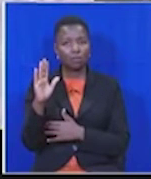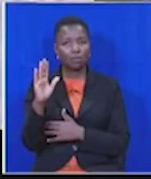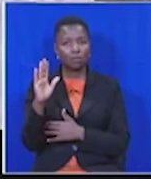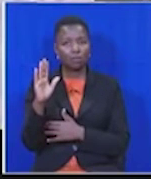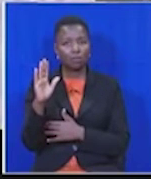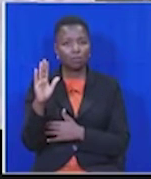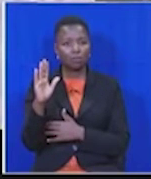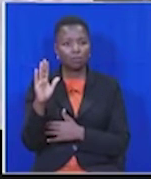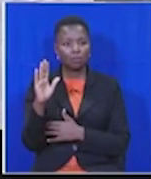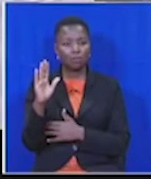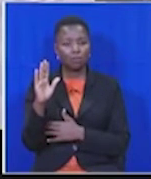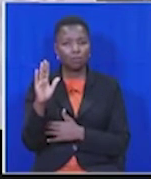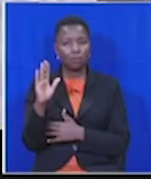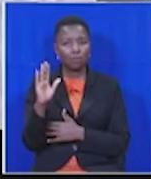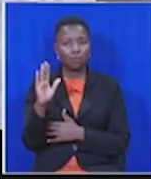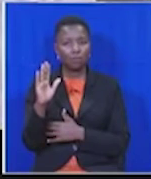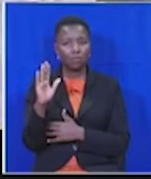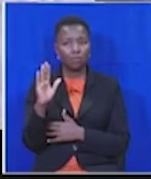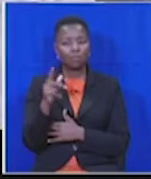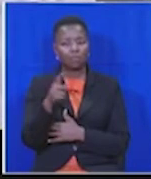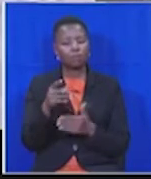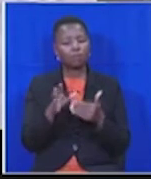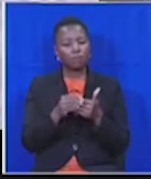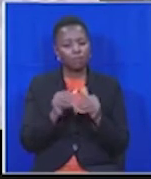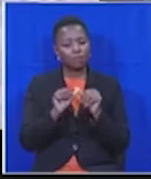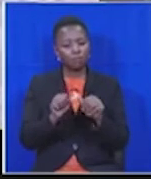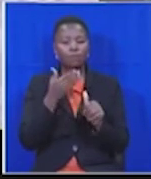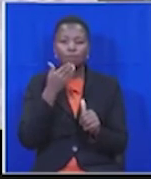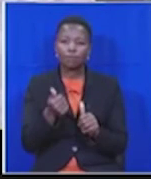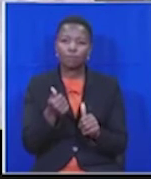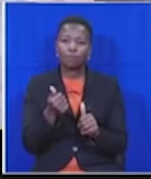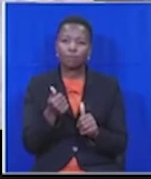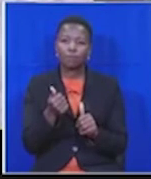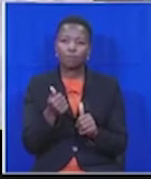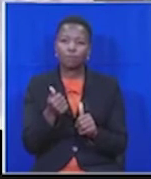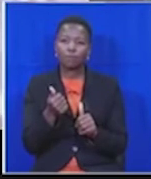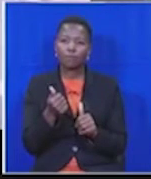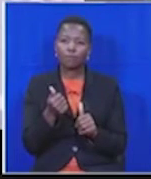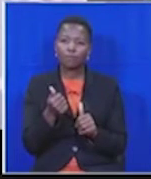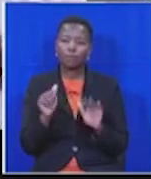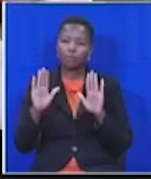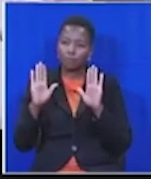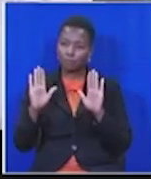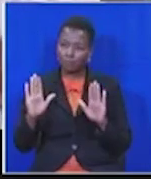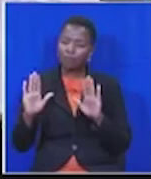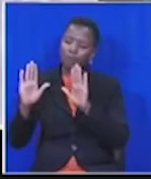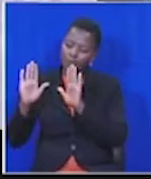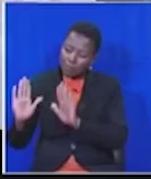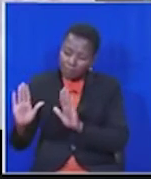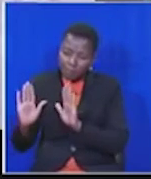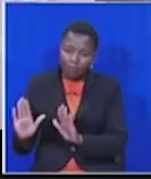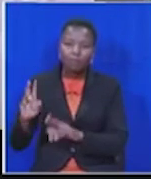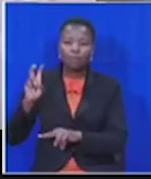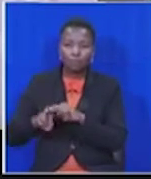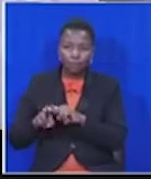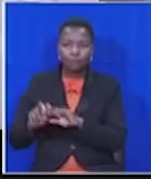me a chance. Give me a chance. I'll come back to this matter. Minister, please proceed. No, but with all due respect, I will come back now. Speaker, it's quite please take your seat. You